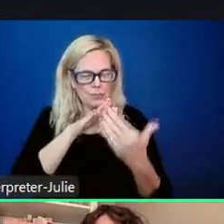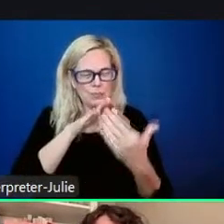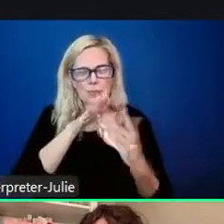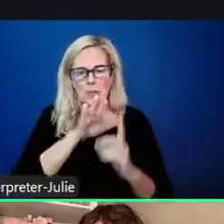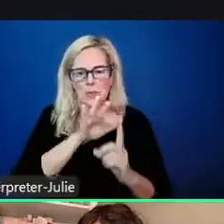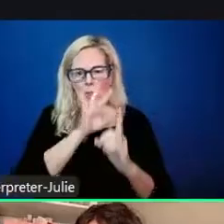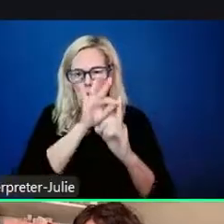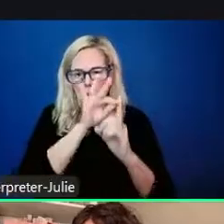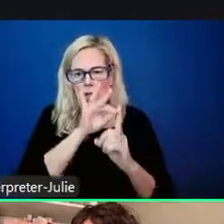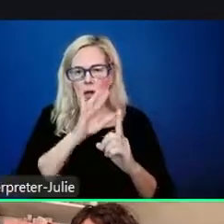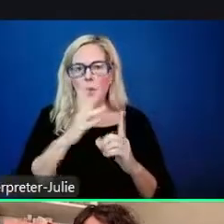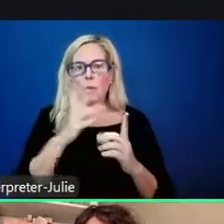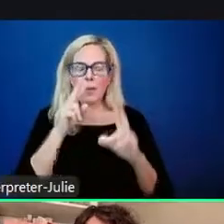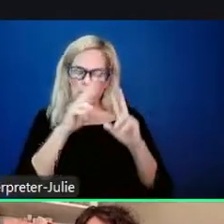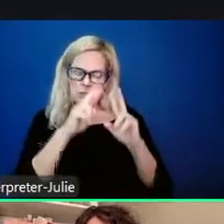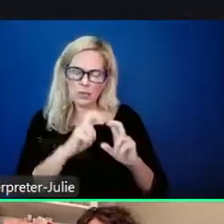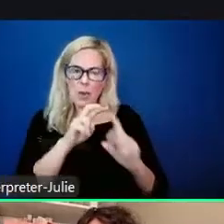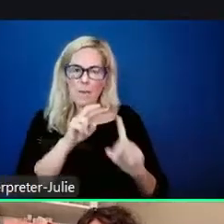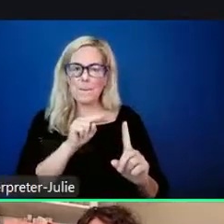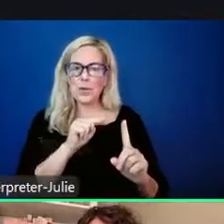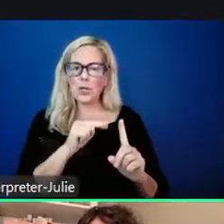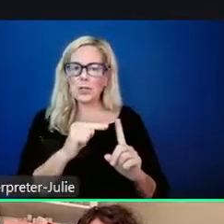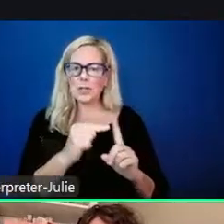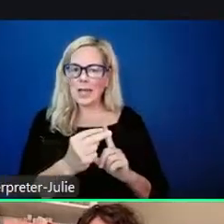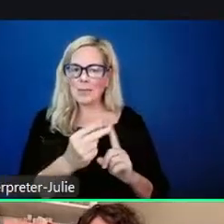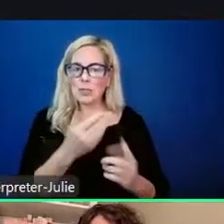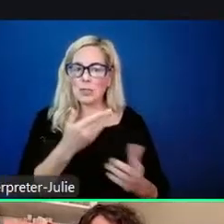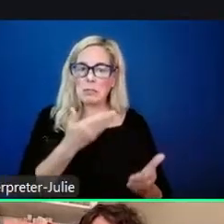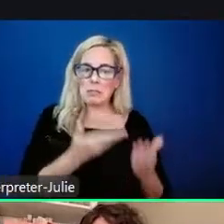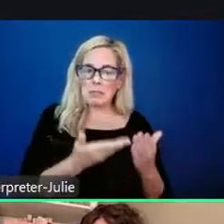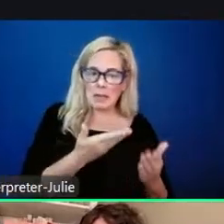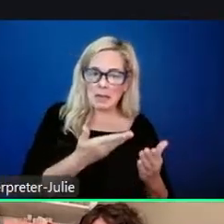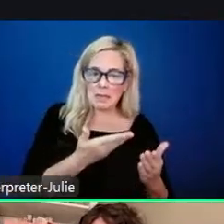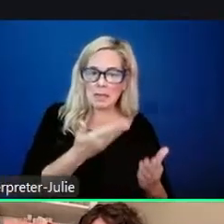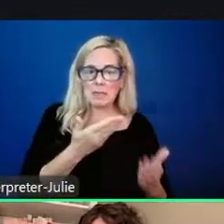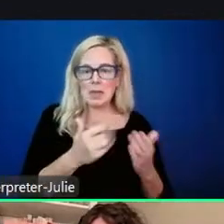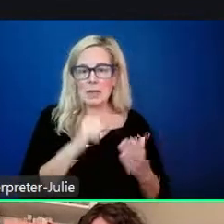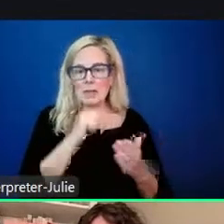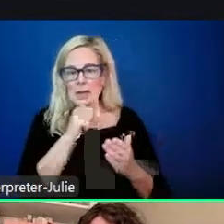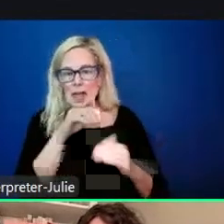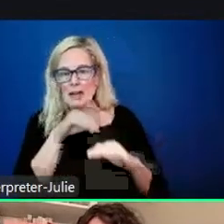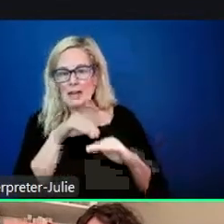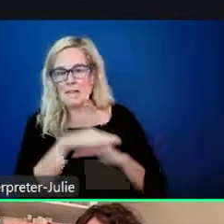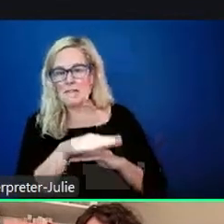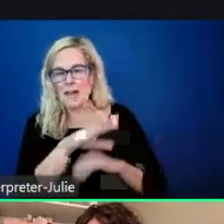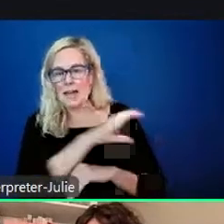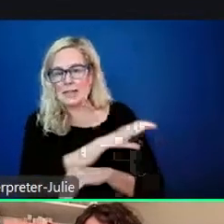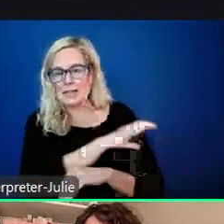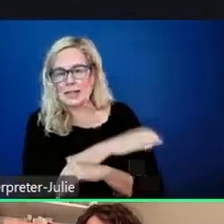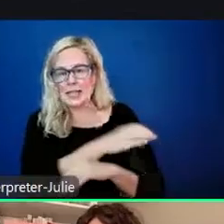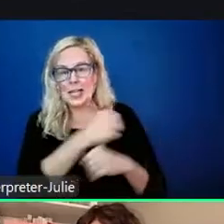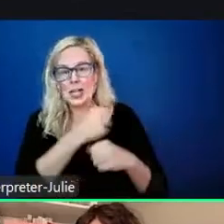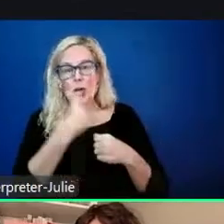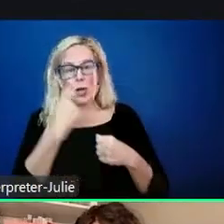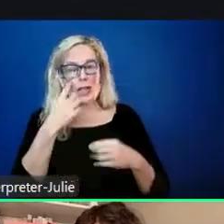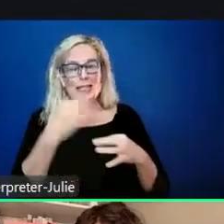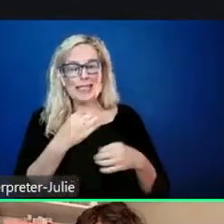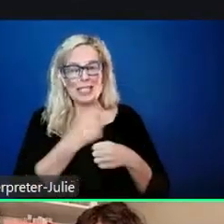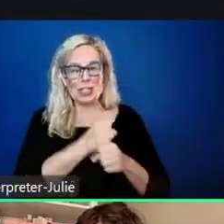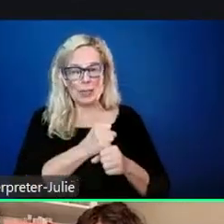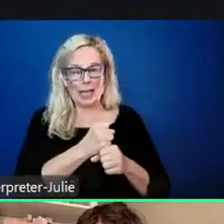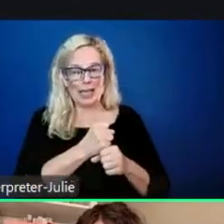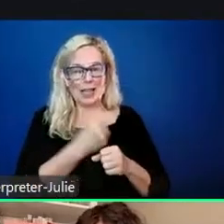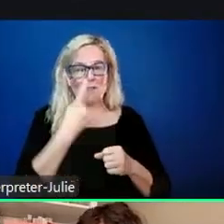how perceptions may or may not influence clinical decision-making for trainees and